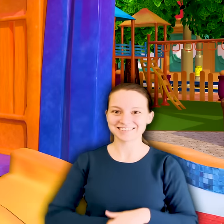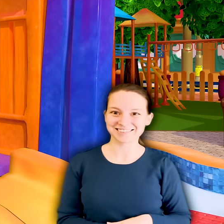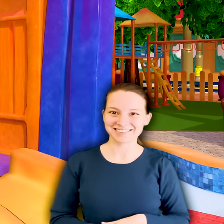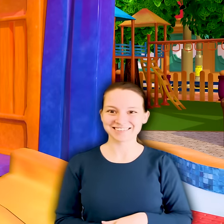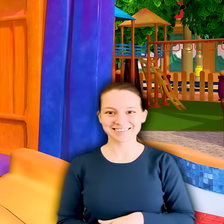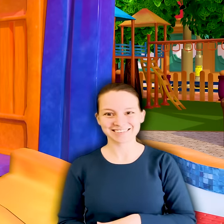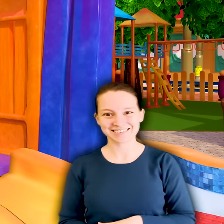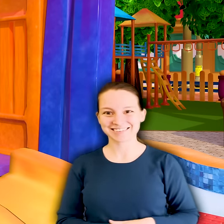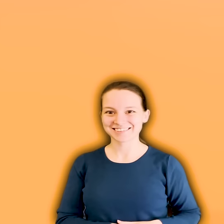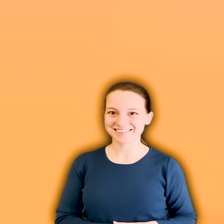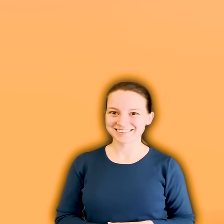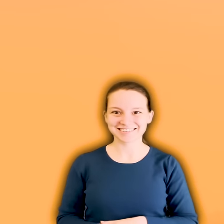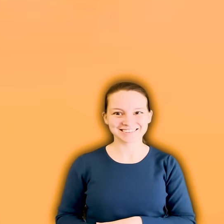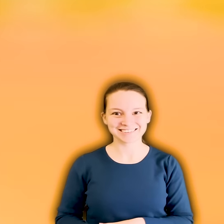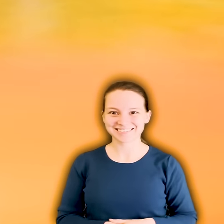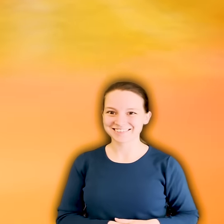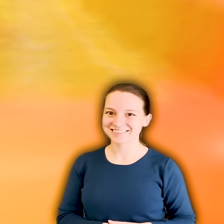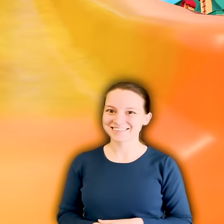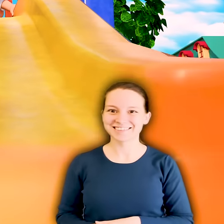la